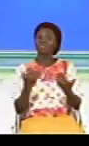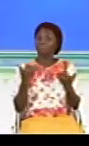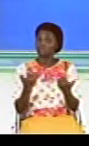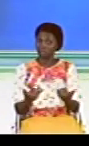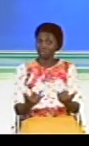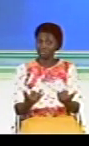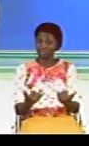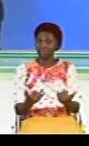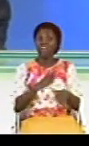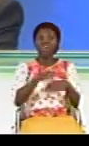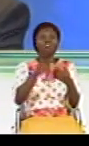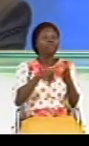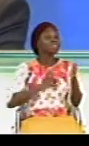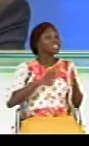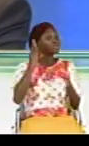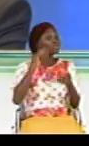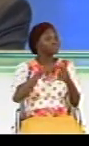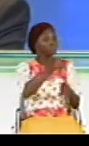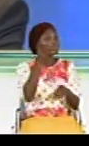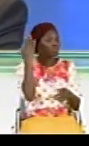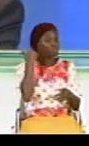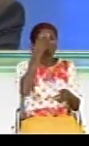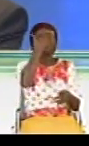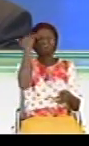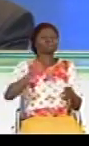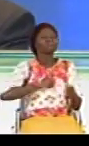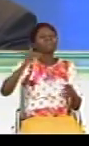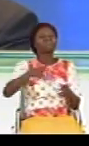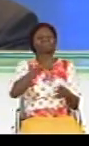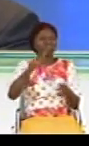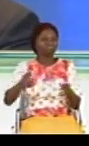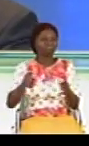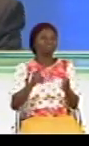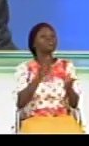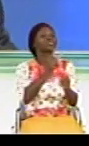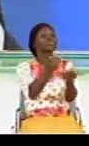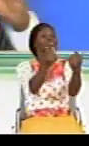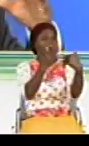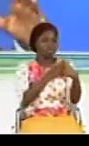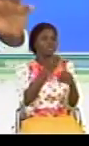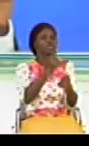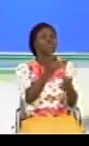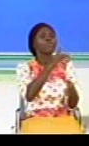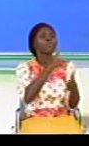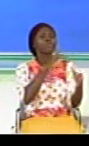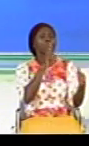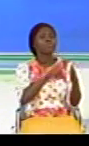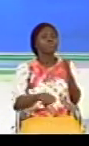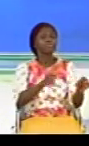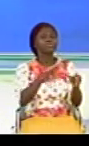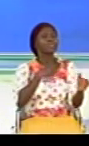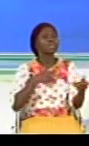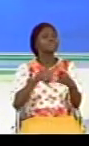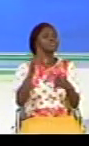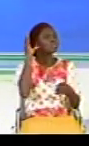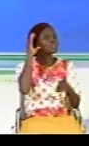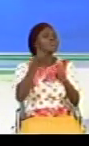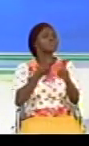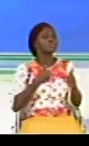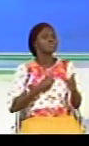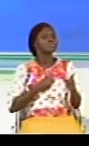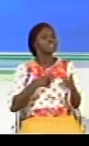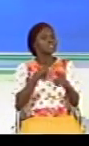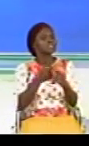I preach. I cancel that one. What do you want to hear? Then he repackaged. Did Jesus